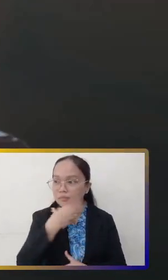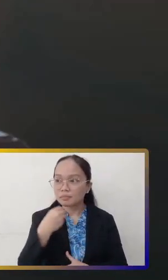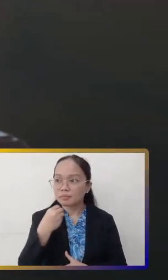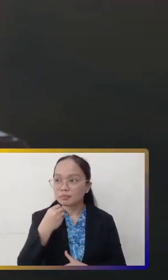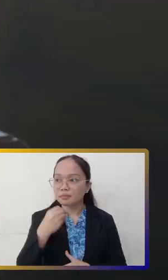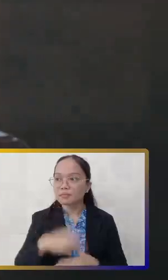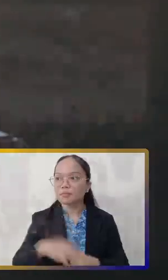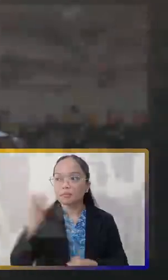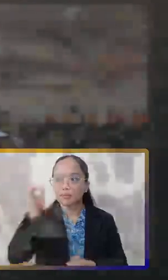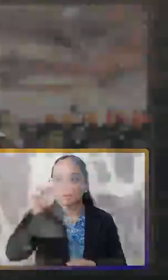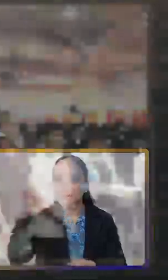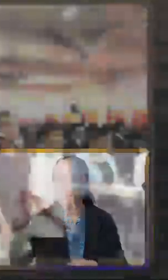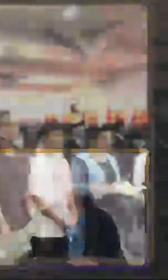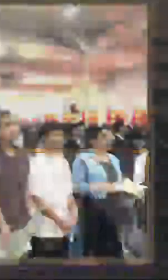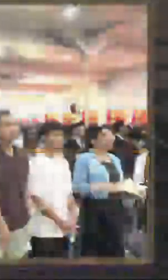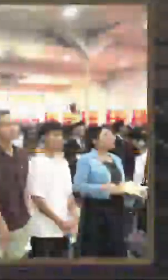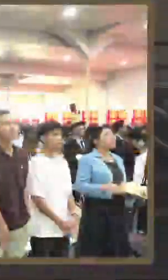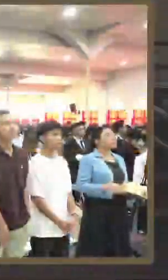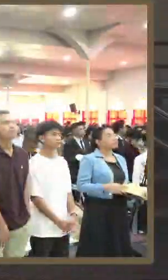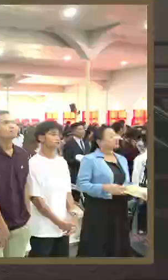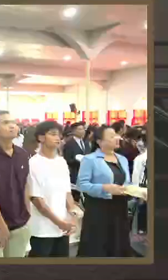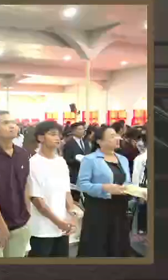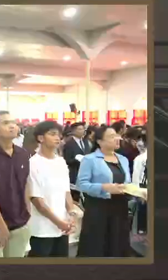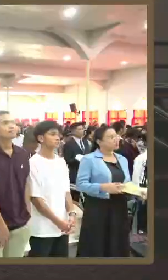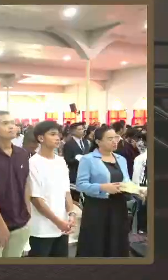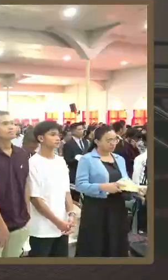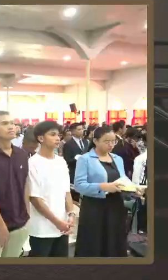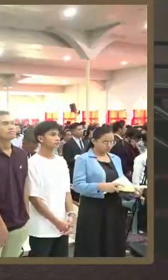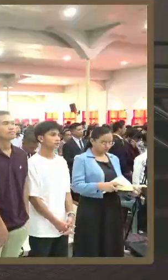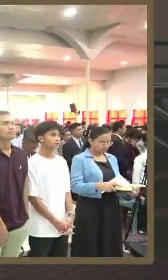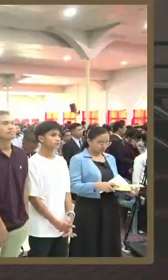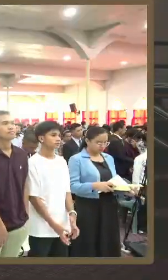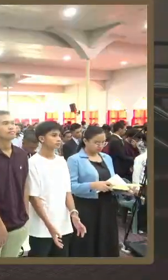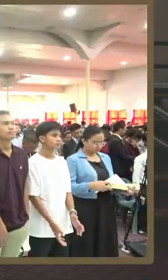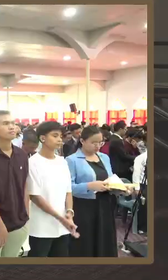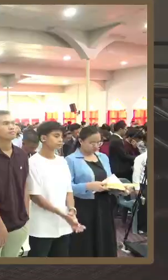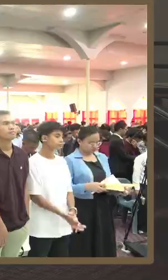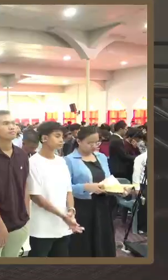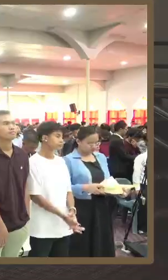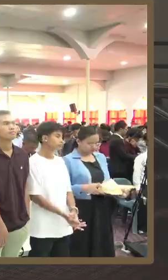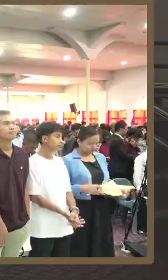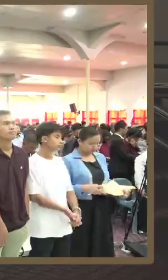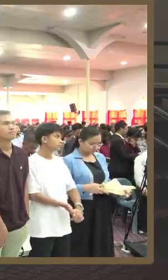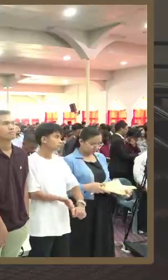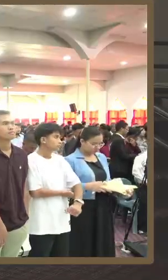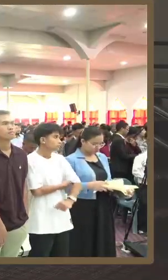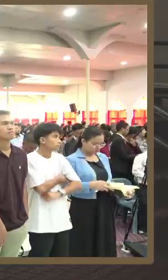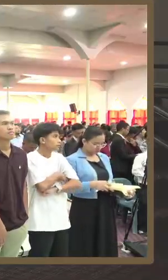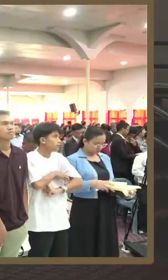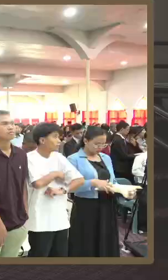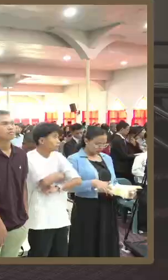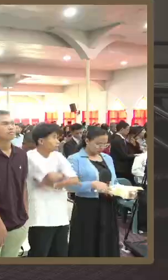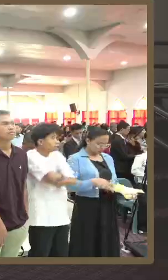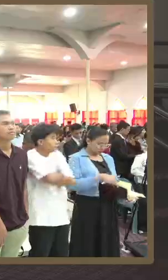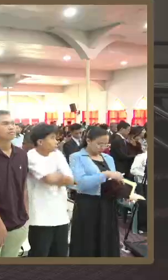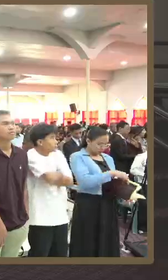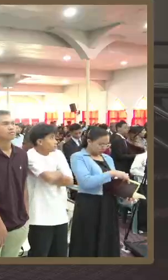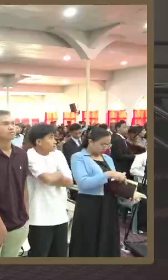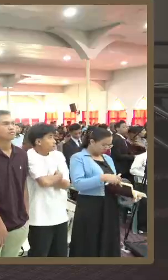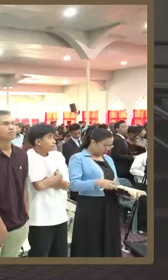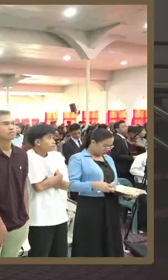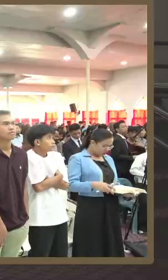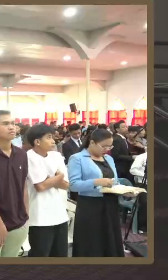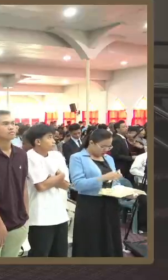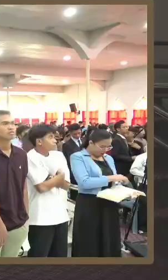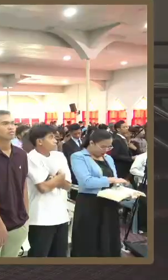of holiness. Okay? If you're still there, you turn in chapter 29. If you cannot